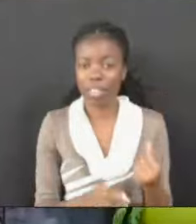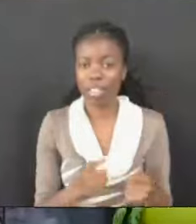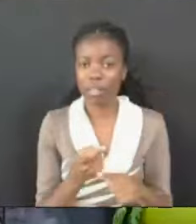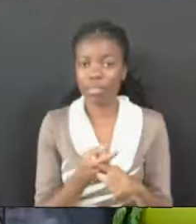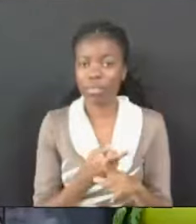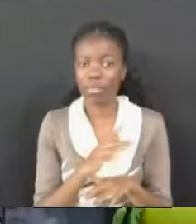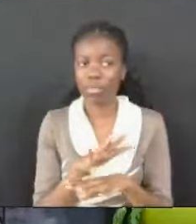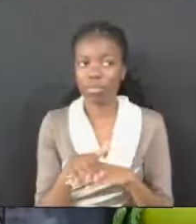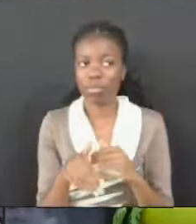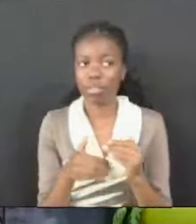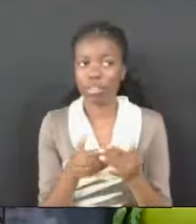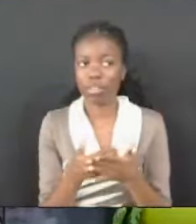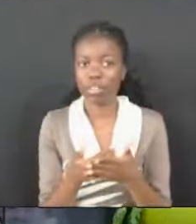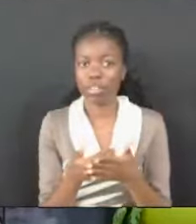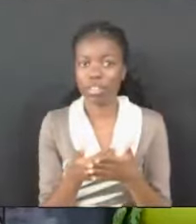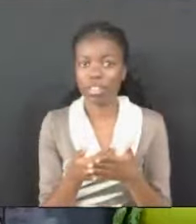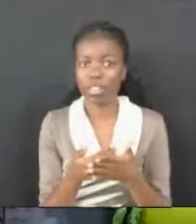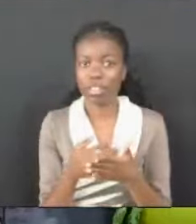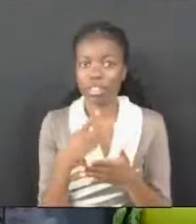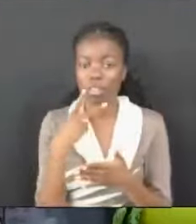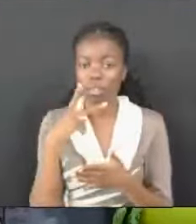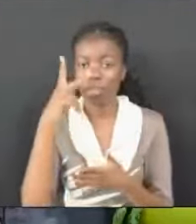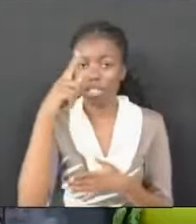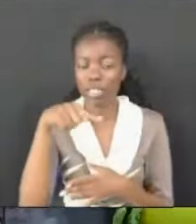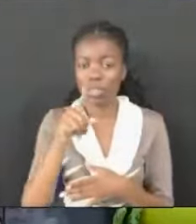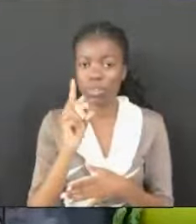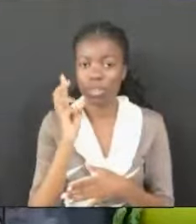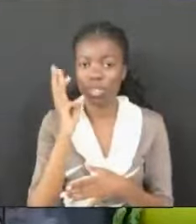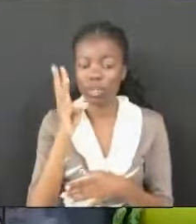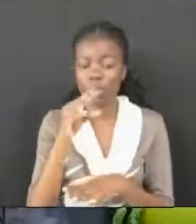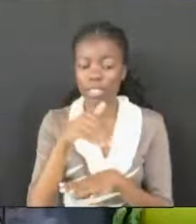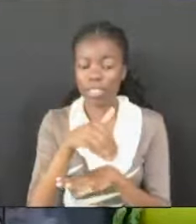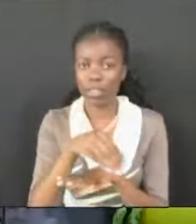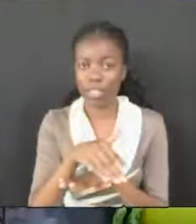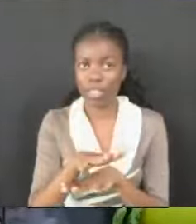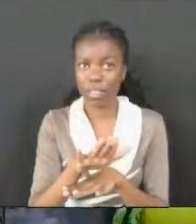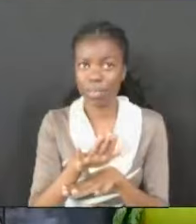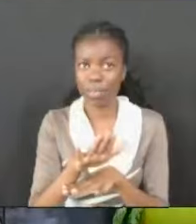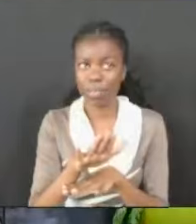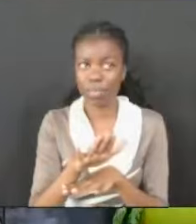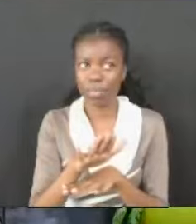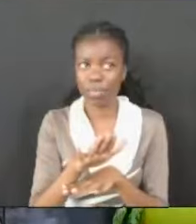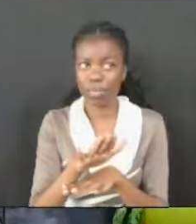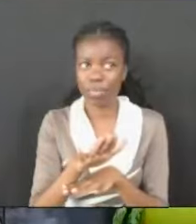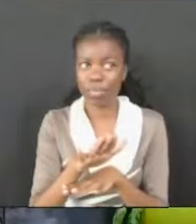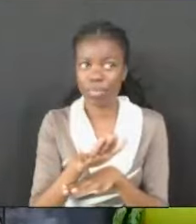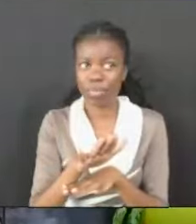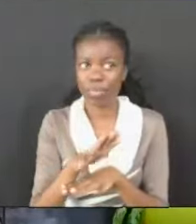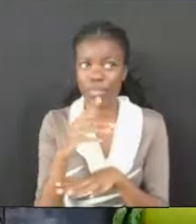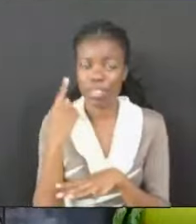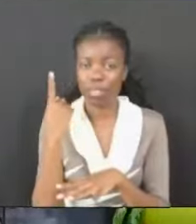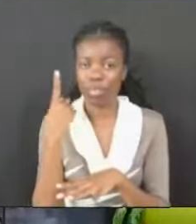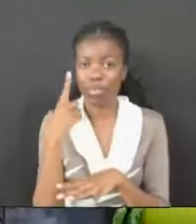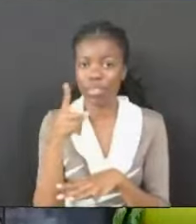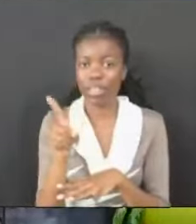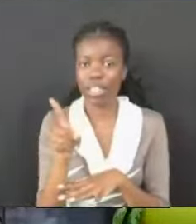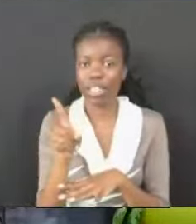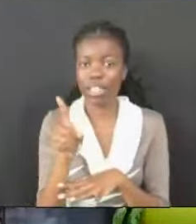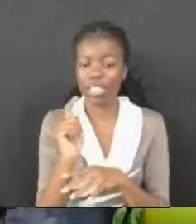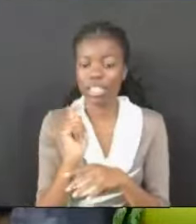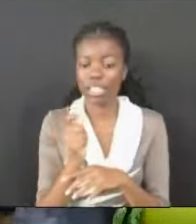bad habits we will flee. For temperance, boys